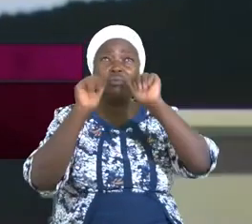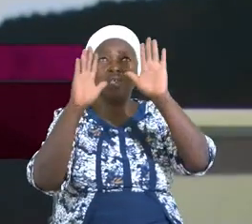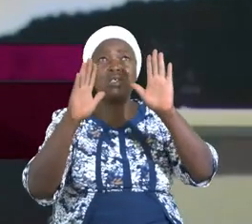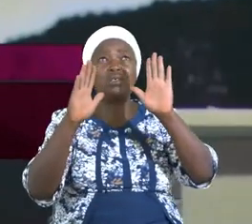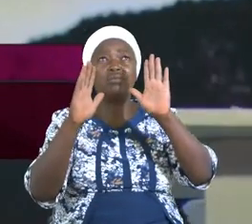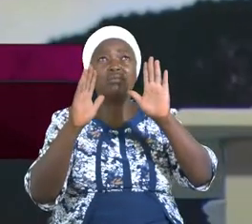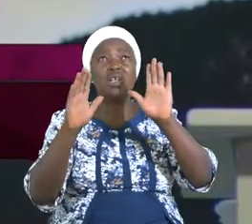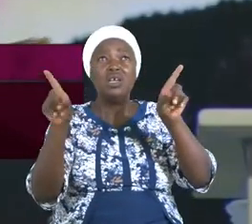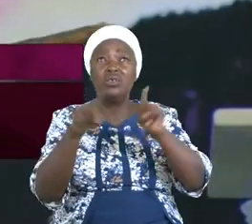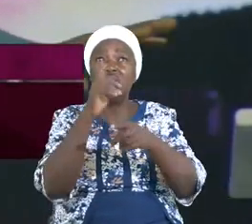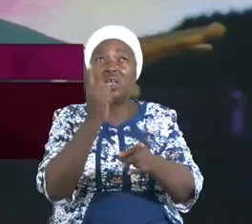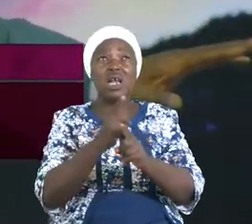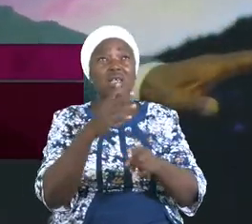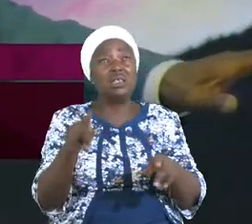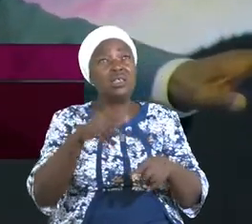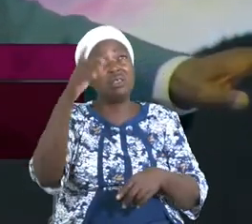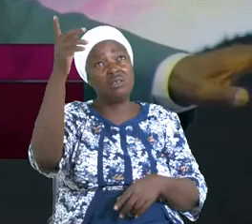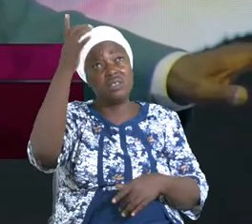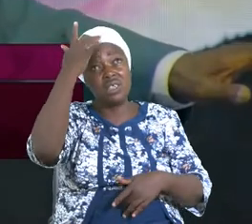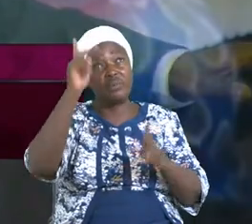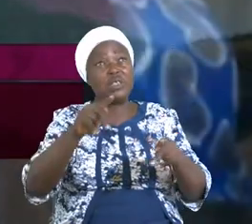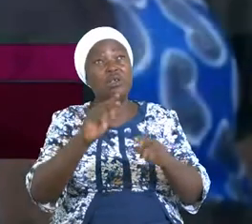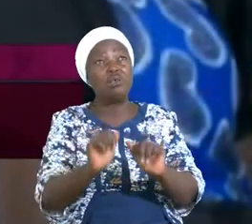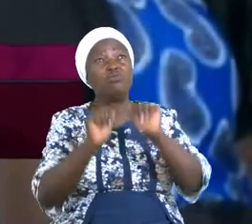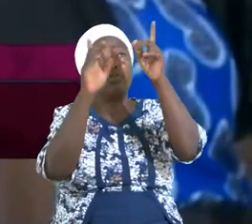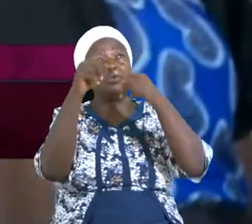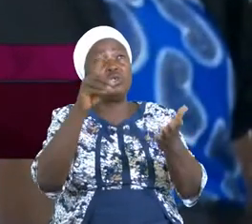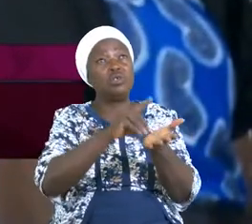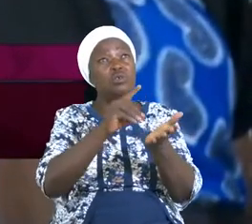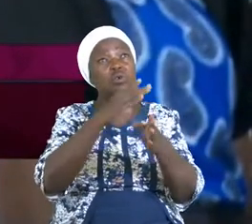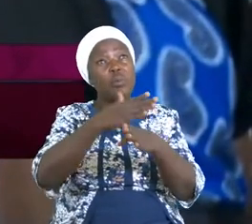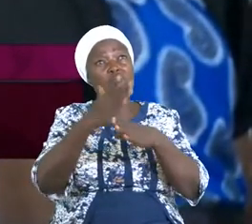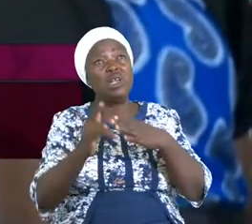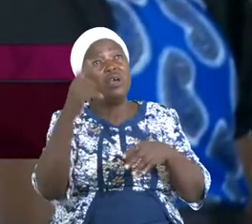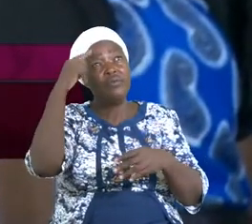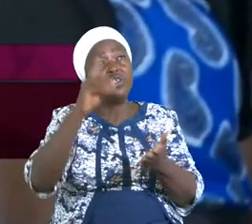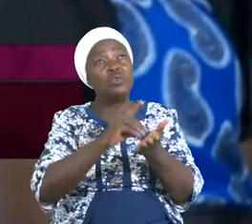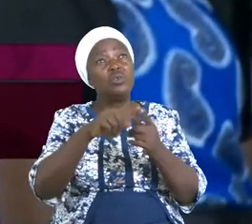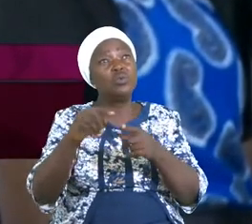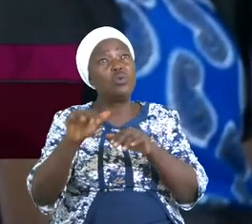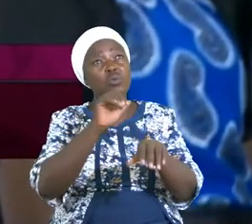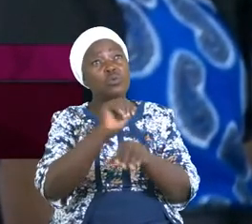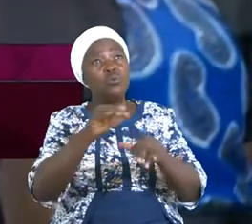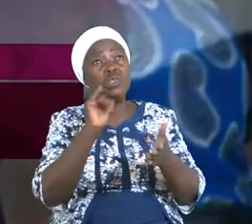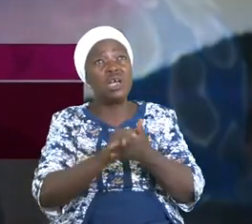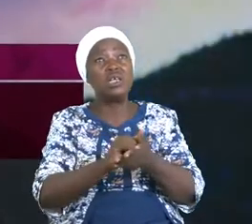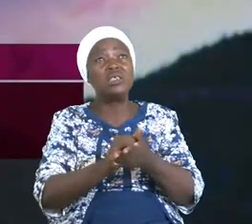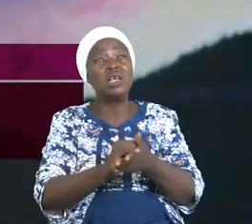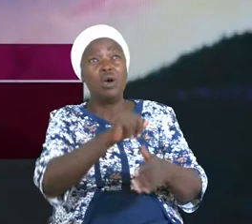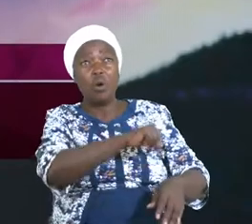patient submits completely to the doctor. For the doctor to perform the necessary